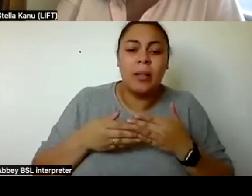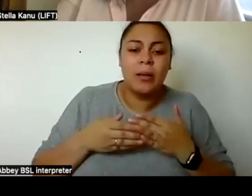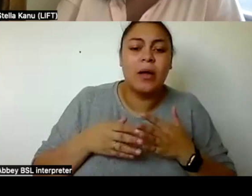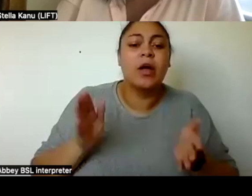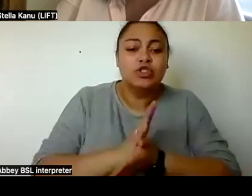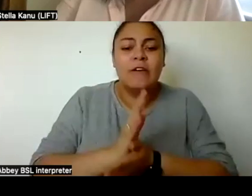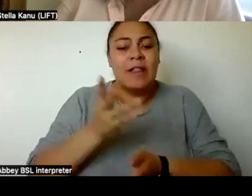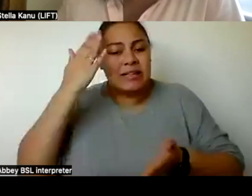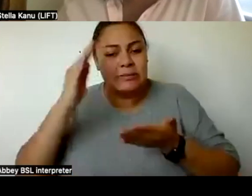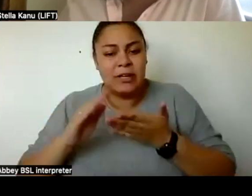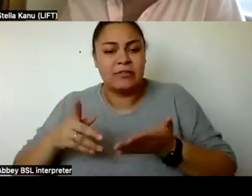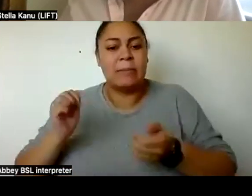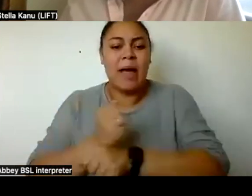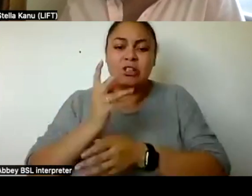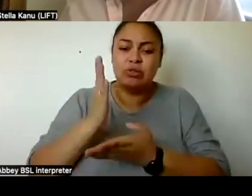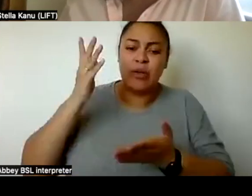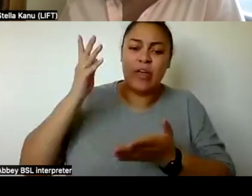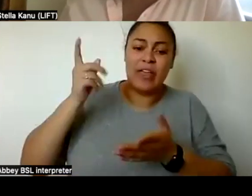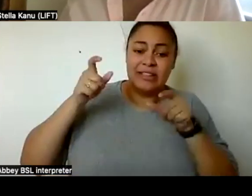making sure that they get a sort of,